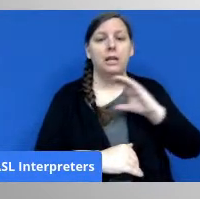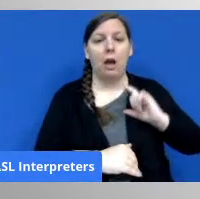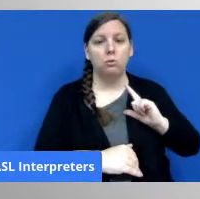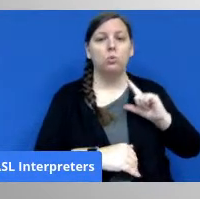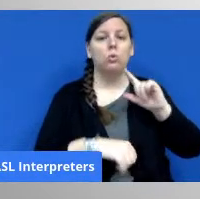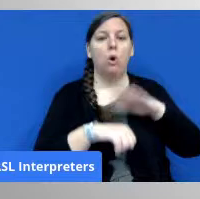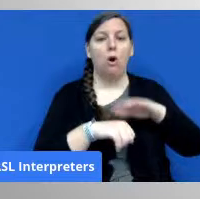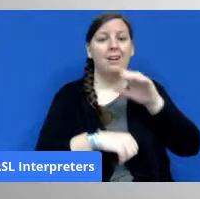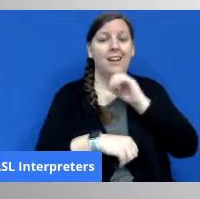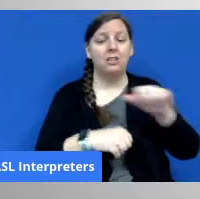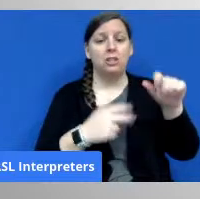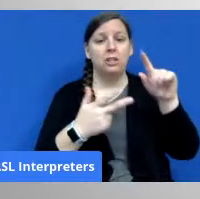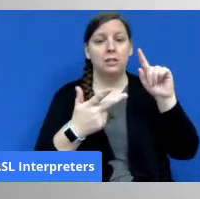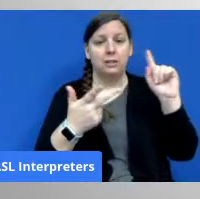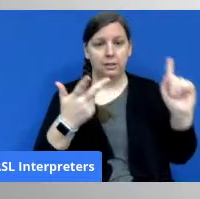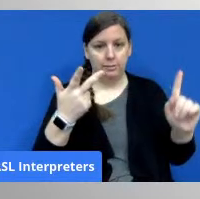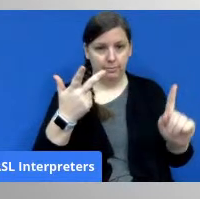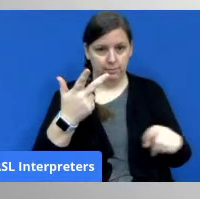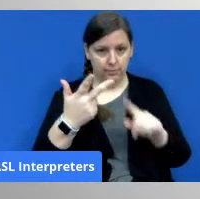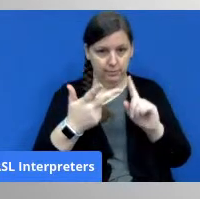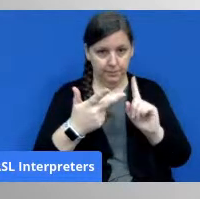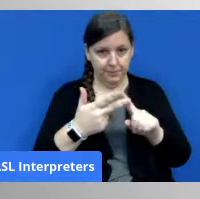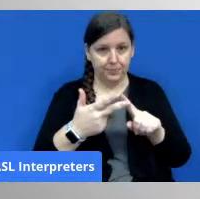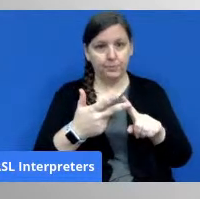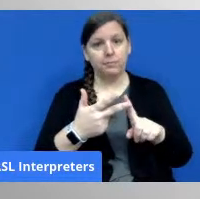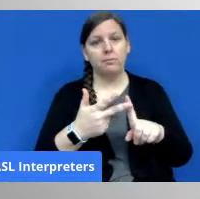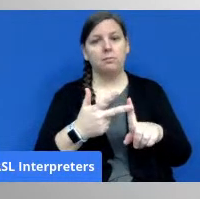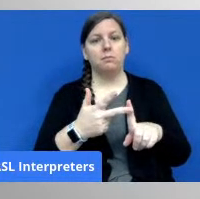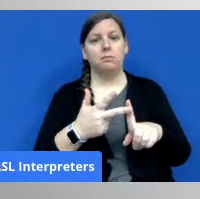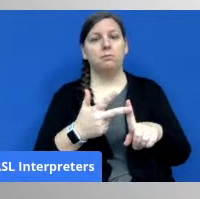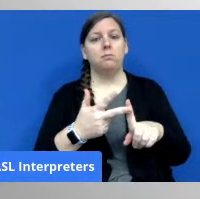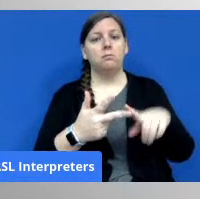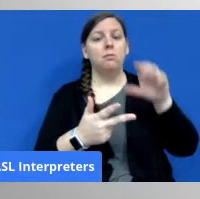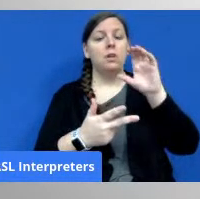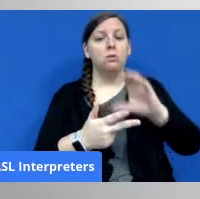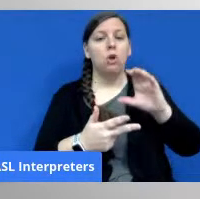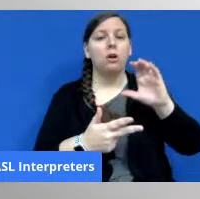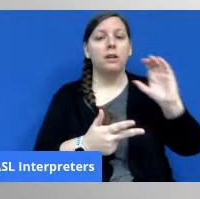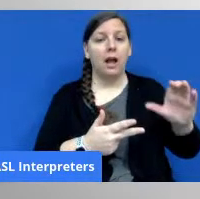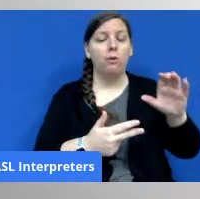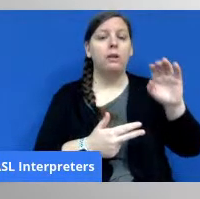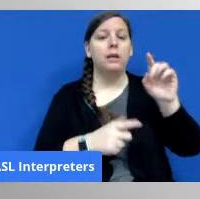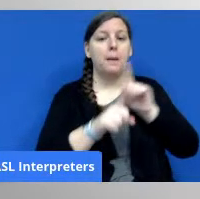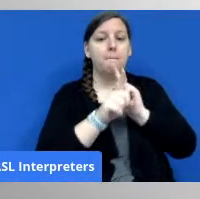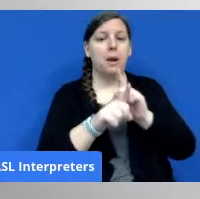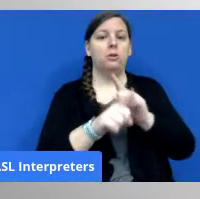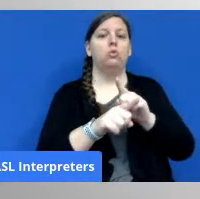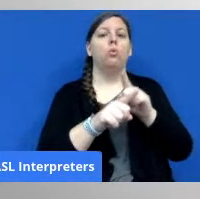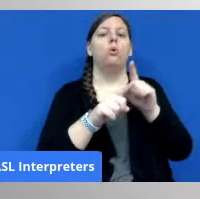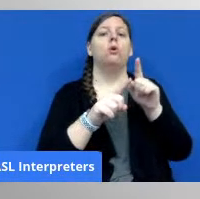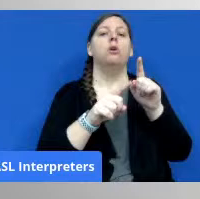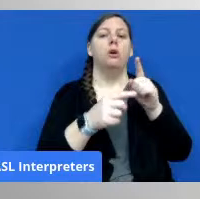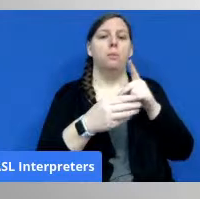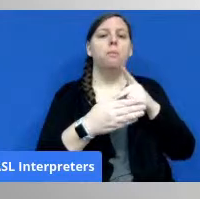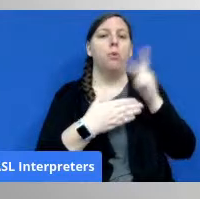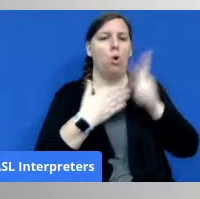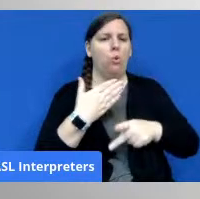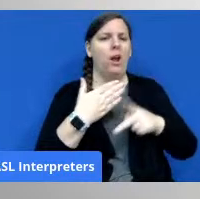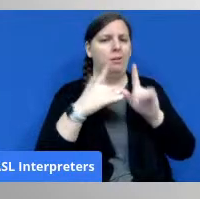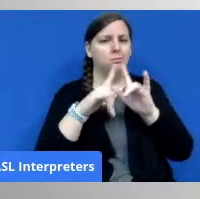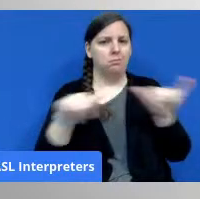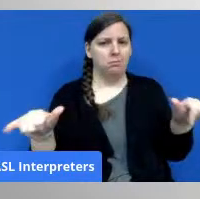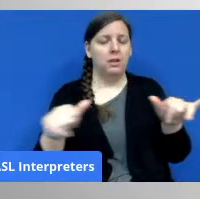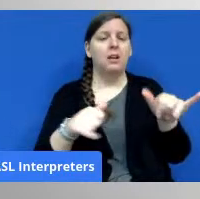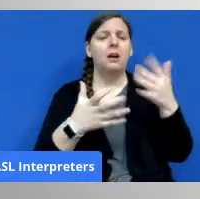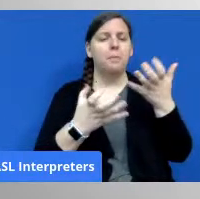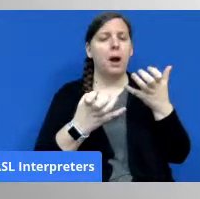just to name a few. And those are the ones that have something to do with some youth services. I want to mention what